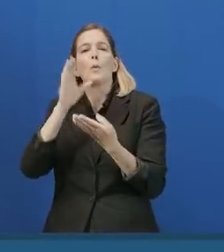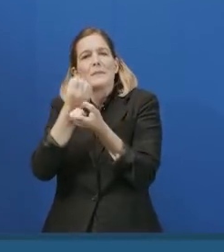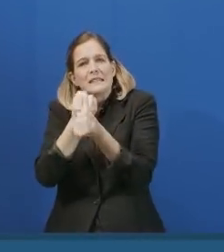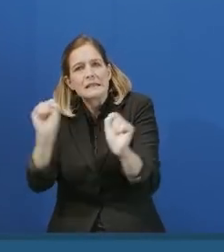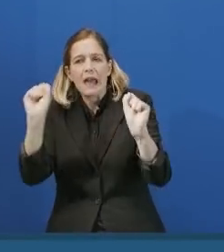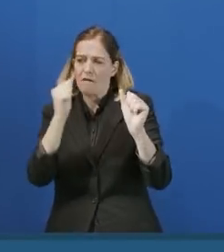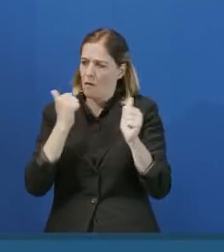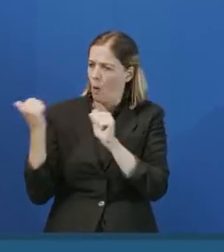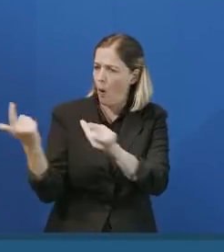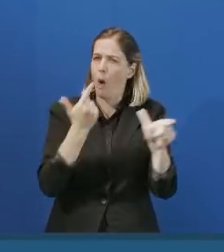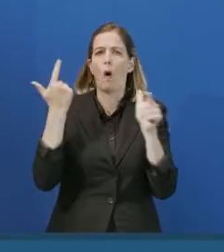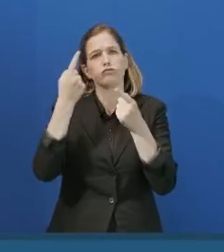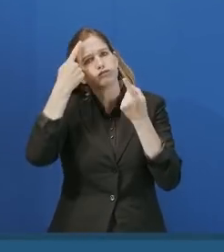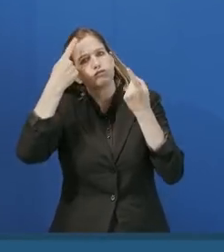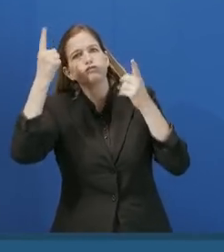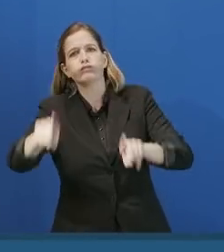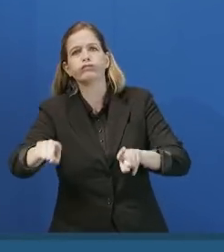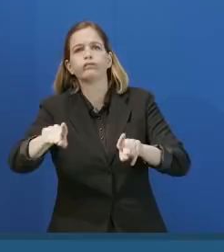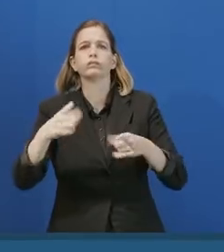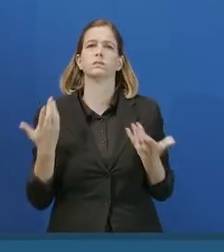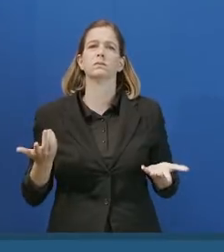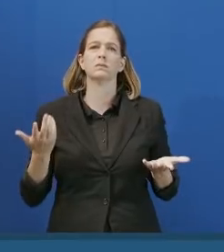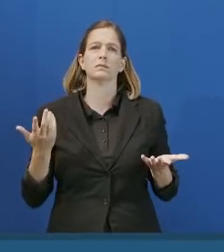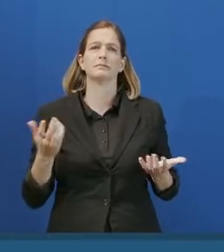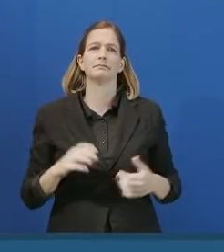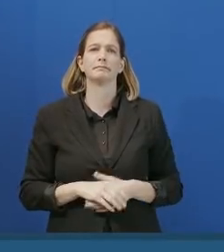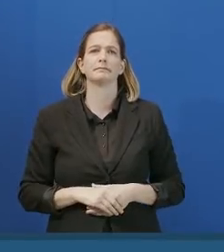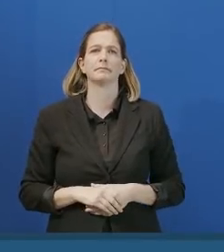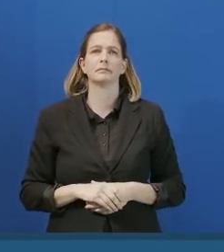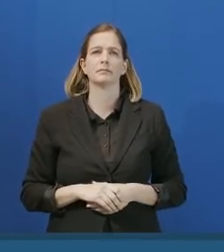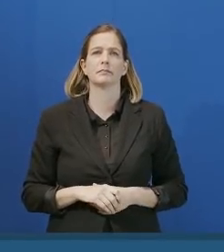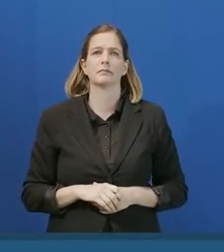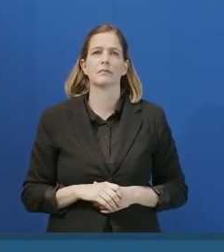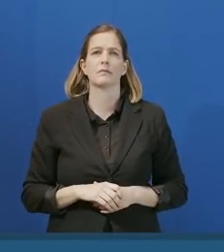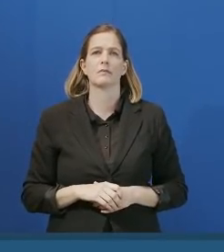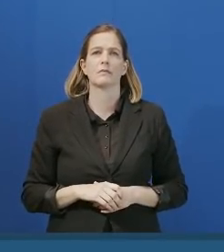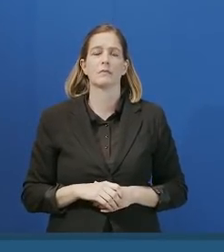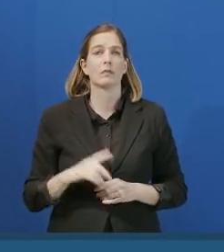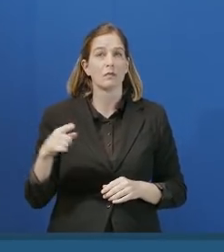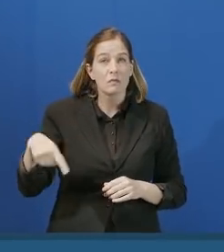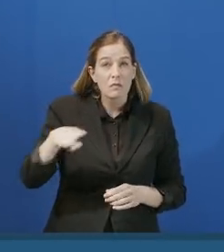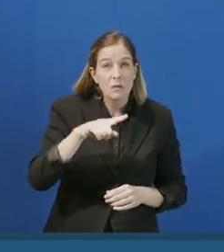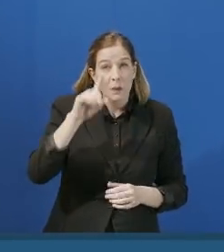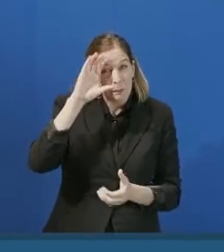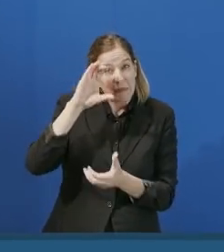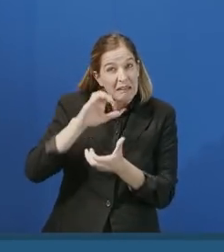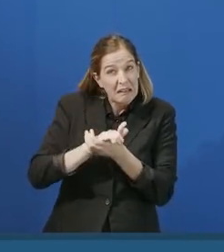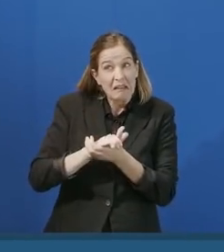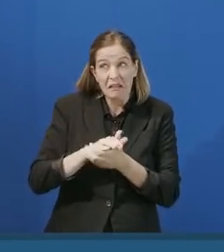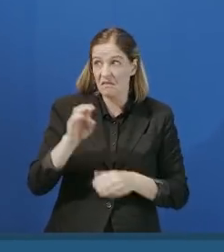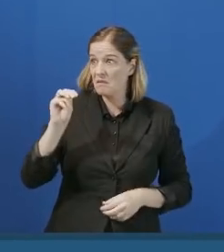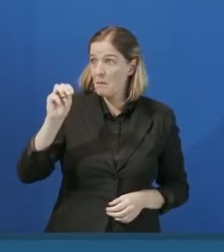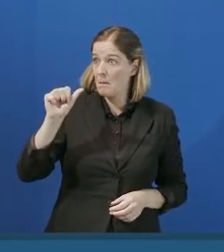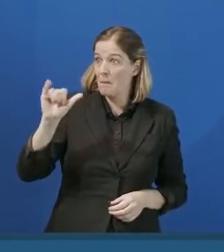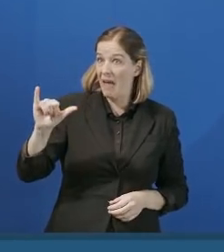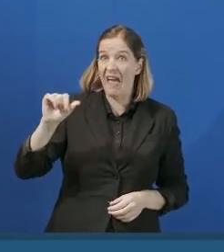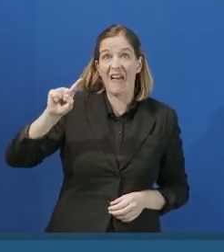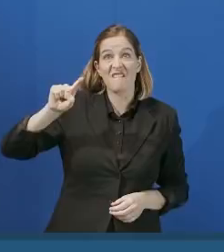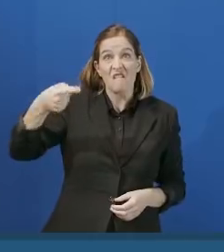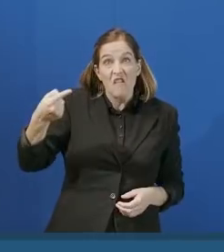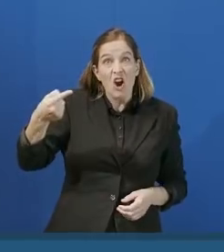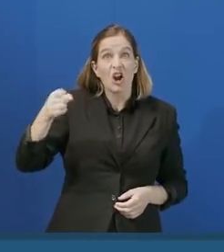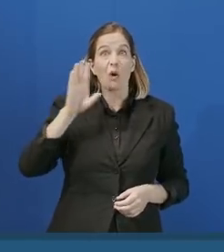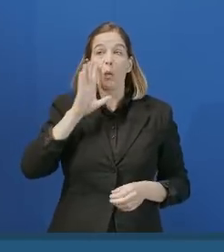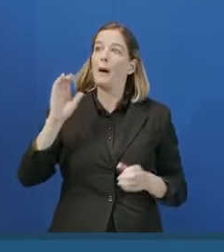So I want to begin because I don't think that anybody ever believed that on May 1st we would have a return to